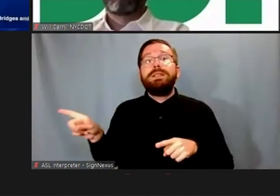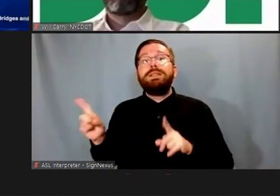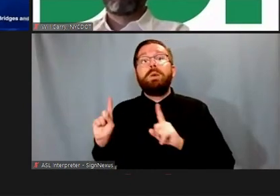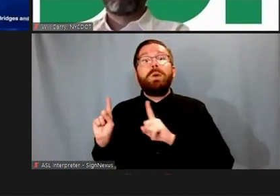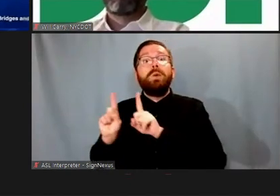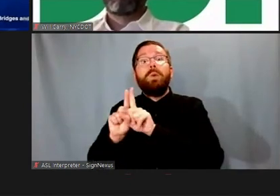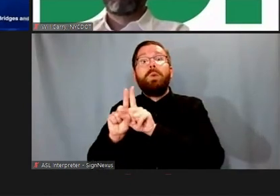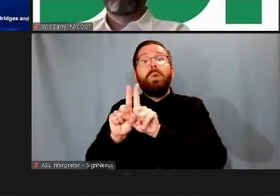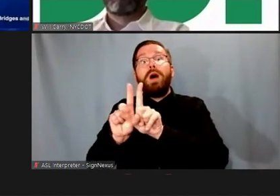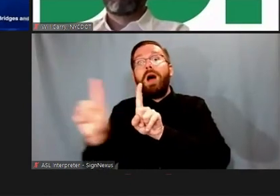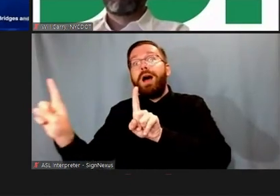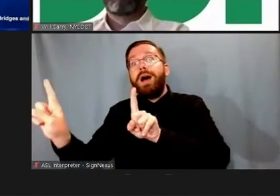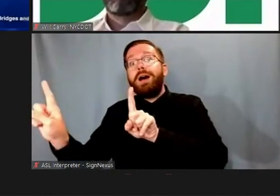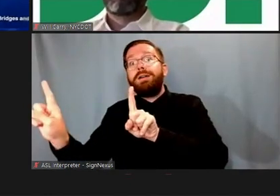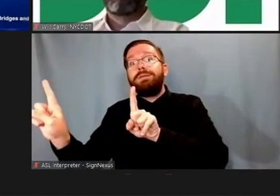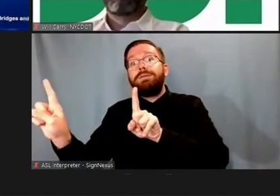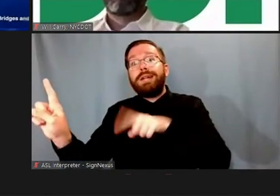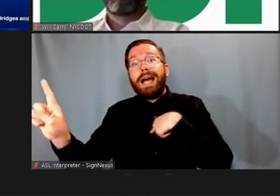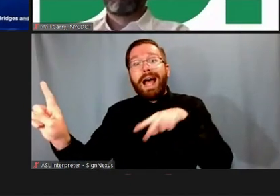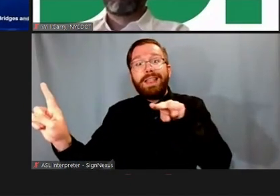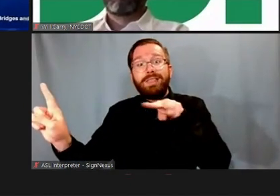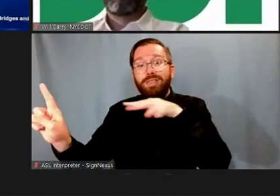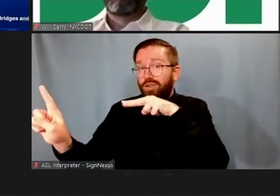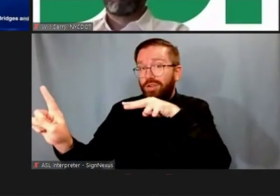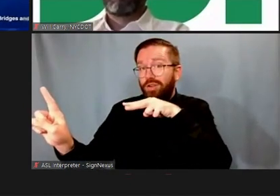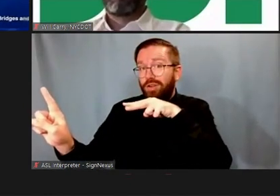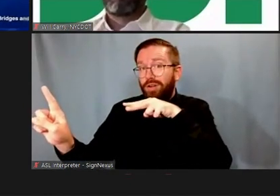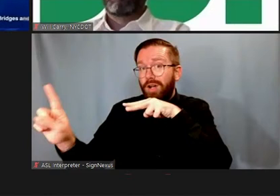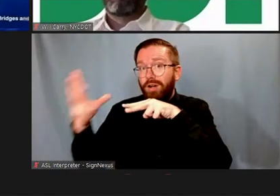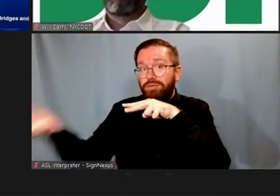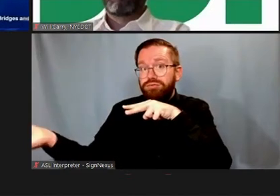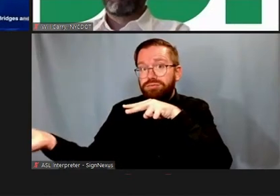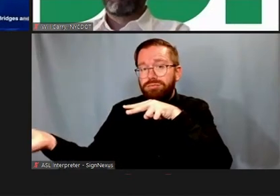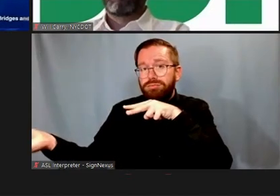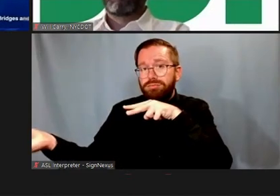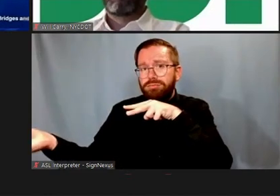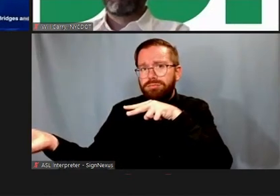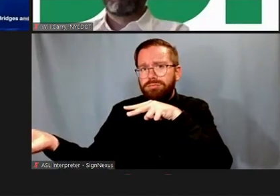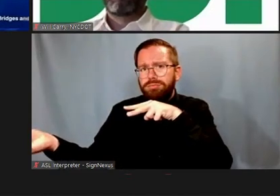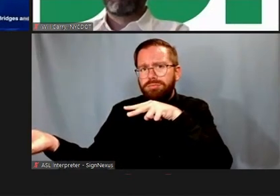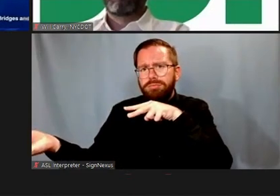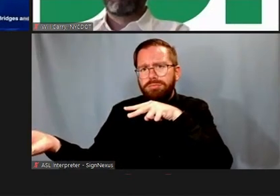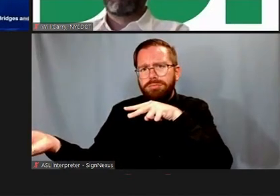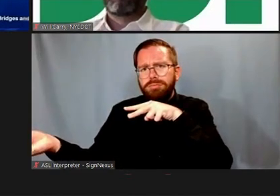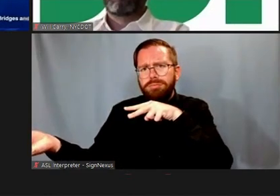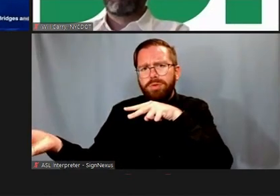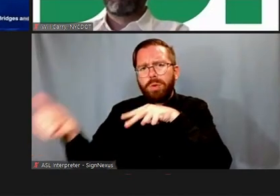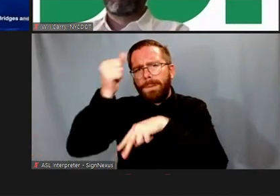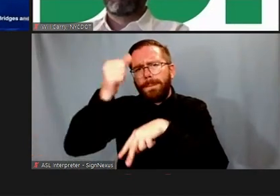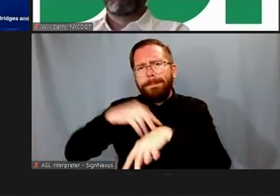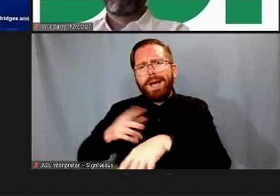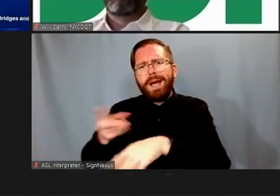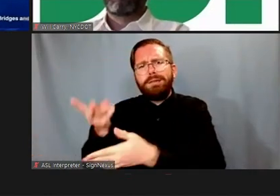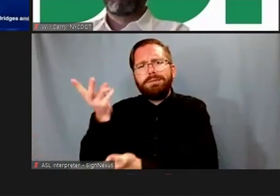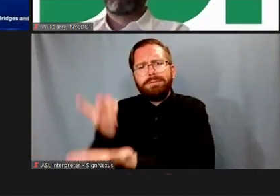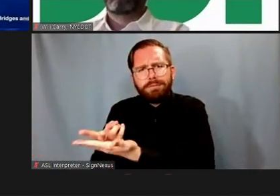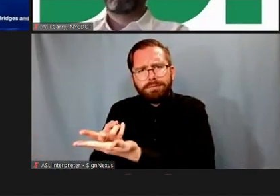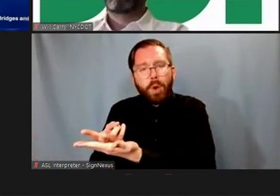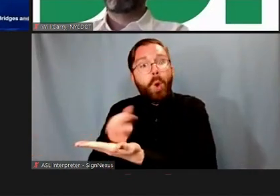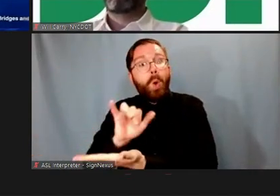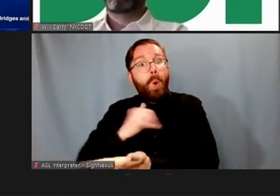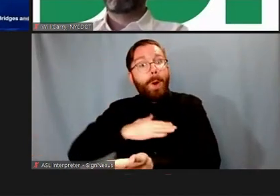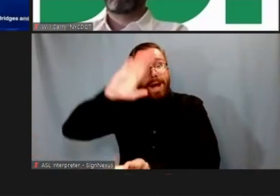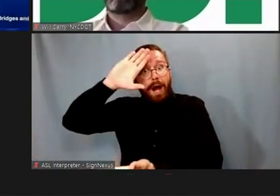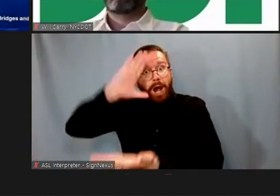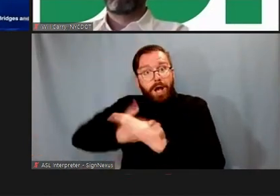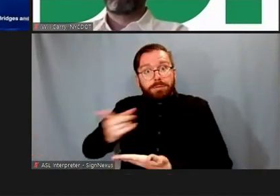tickets and when i looked over my shoulder he was gone but there was a man laying on the floor who i very quickly realized was my own